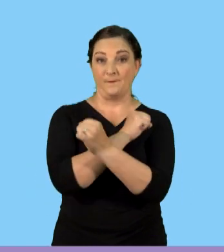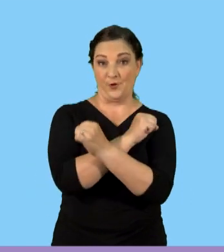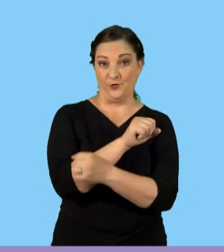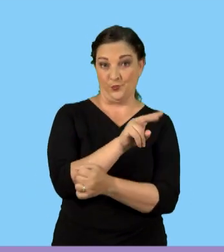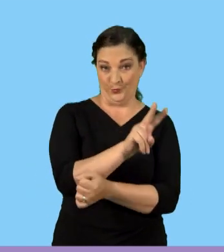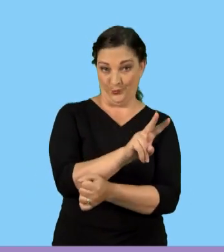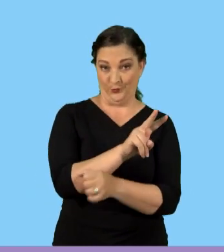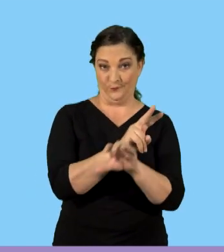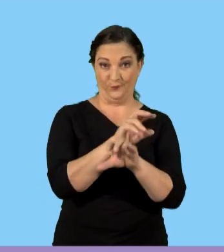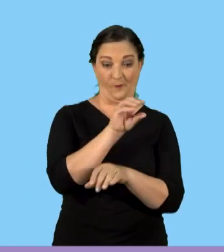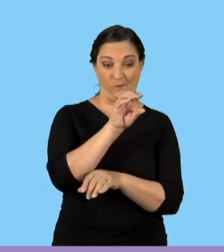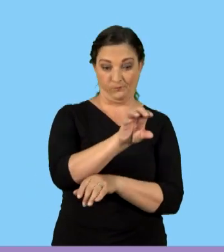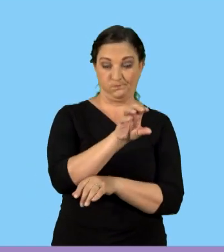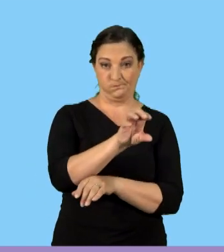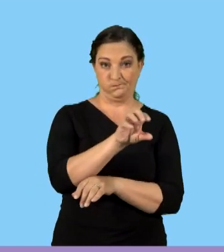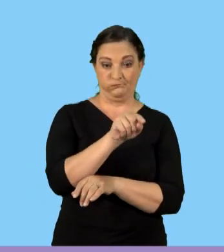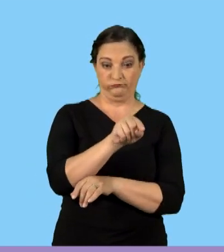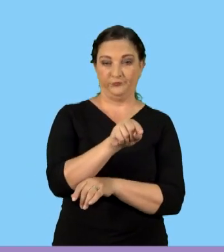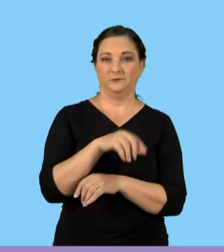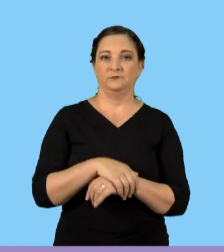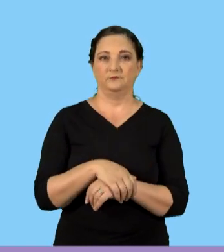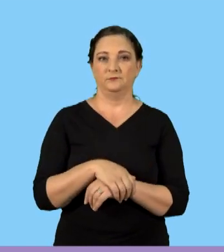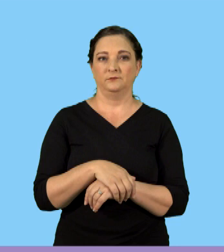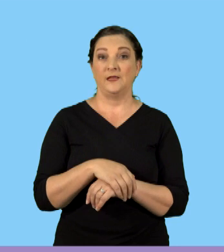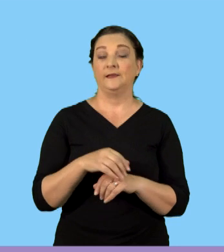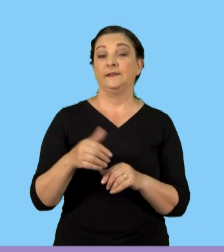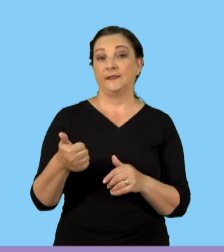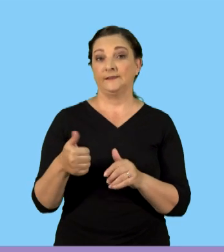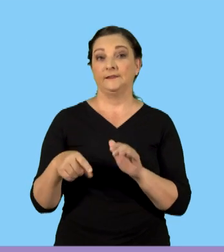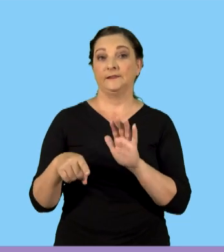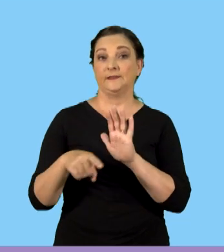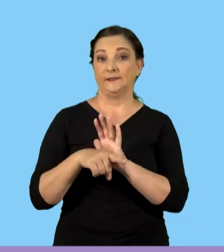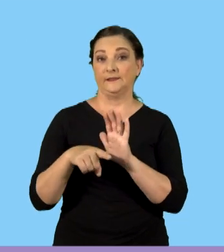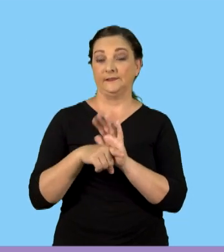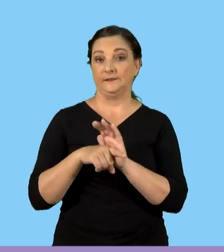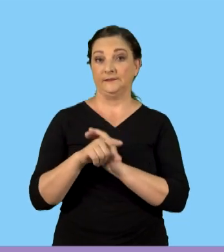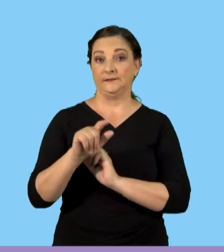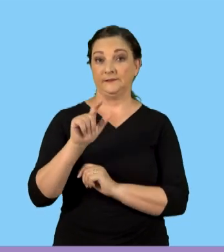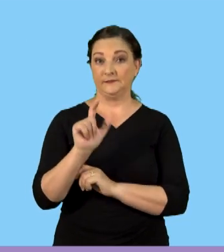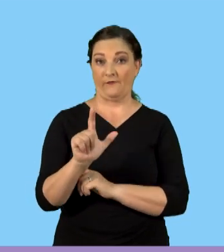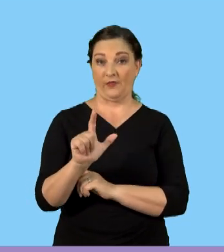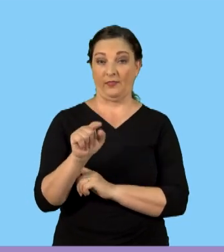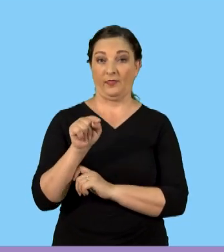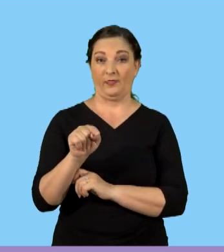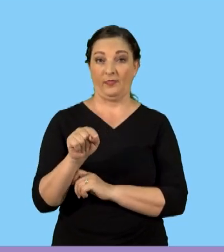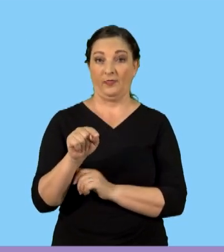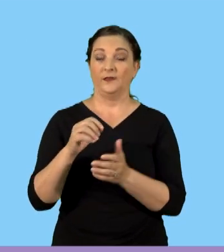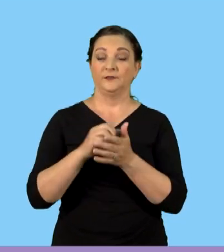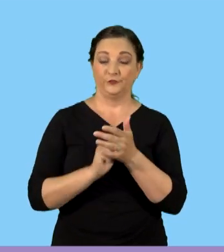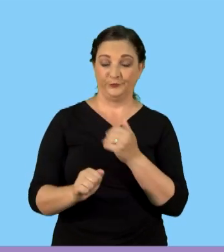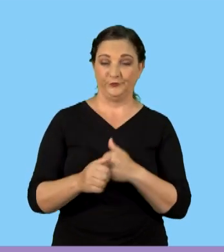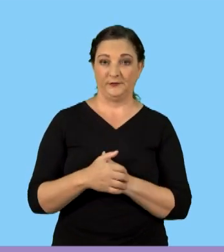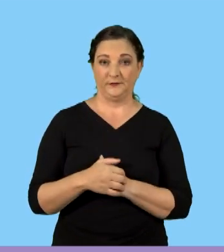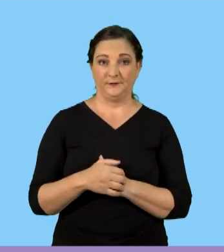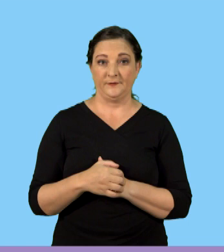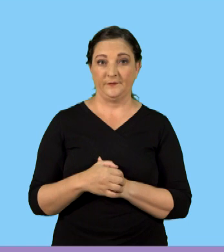that is a multiplied by 2, and then 7 is subtracted from that product. So from that product there, we need